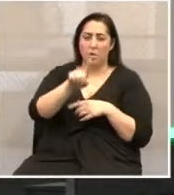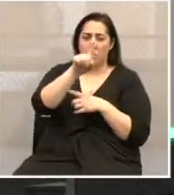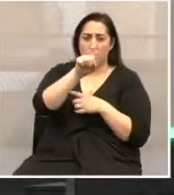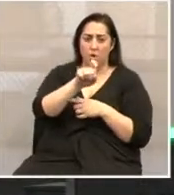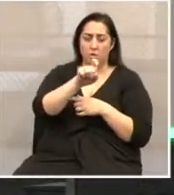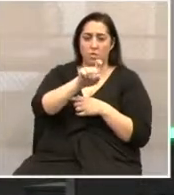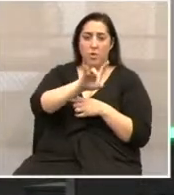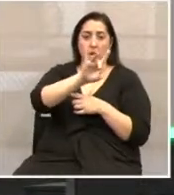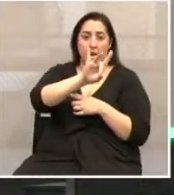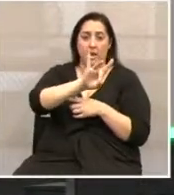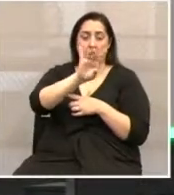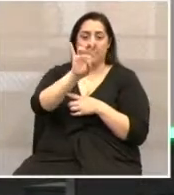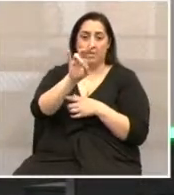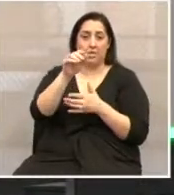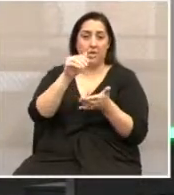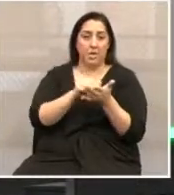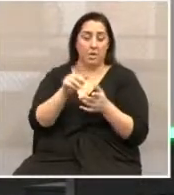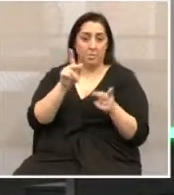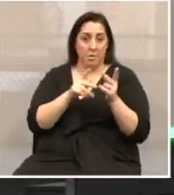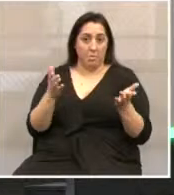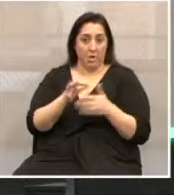187,000 people in the whole state of Florida,